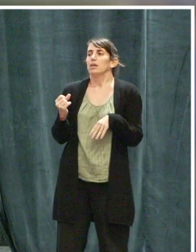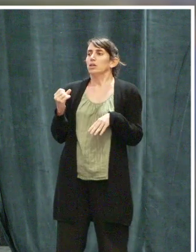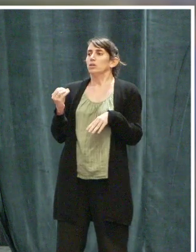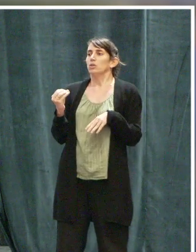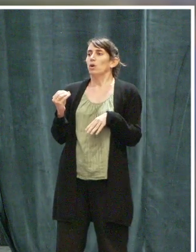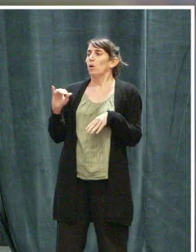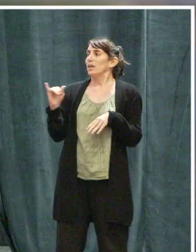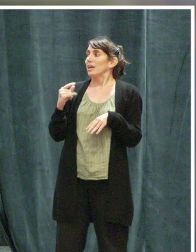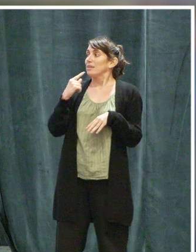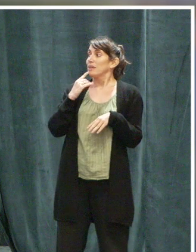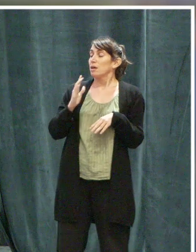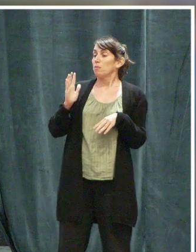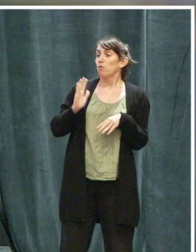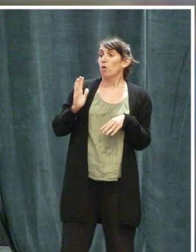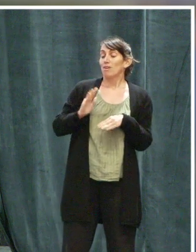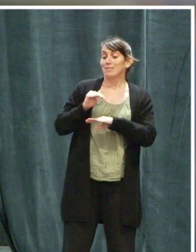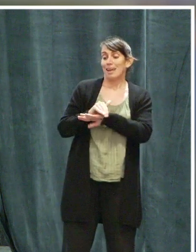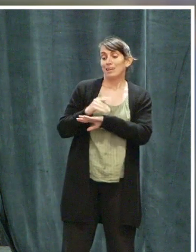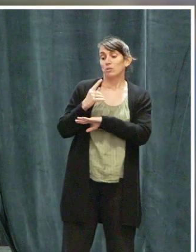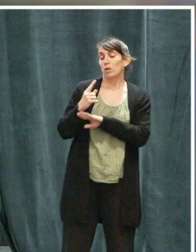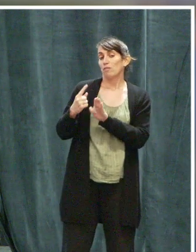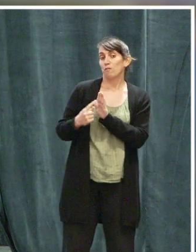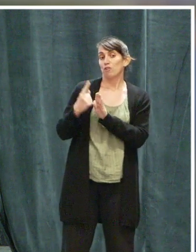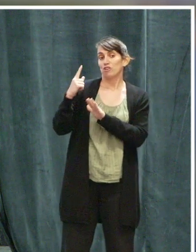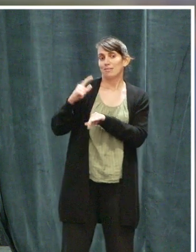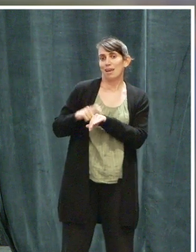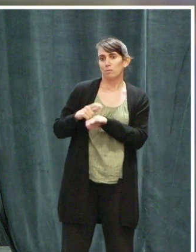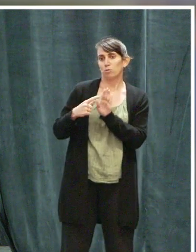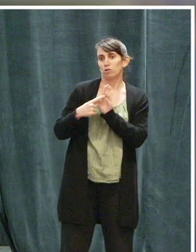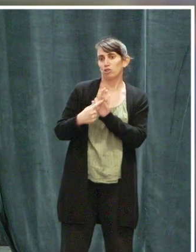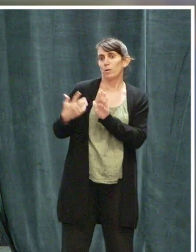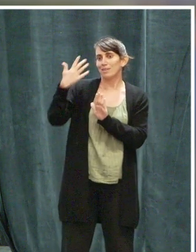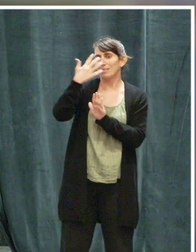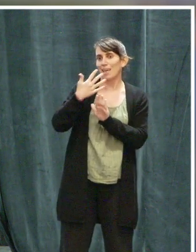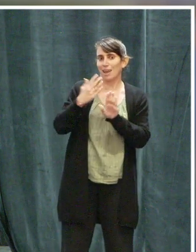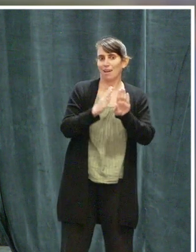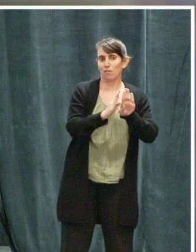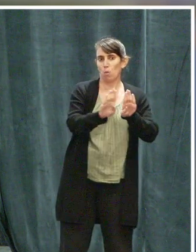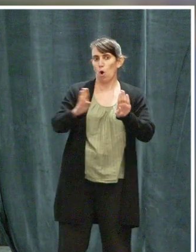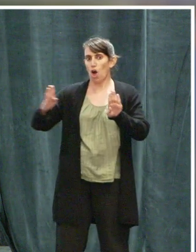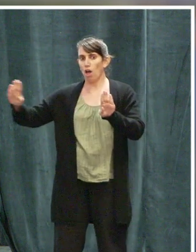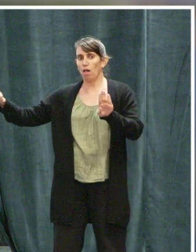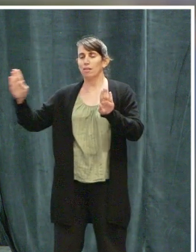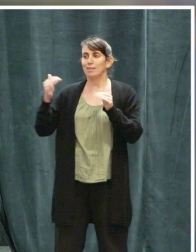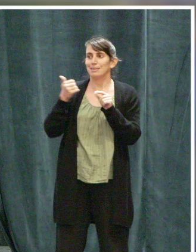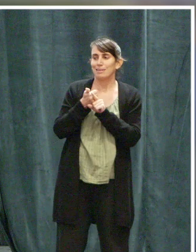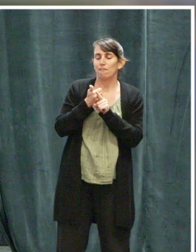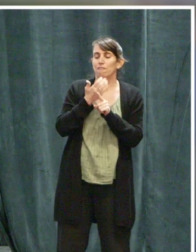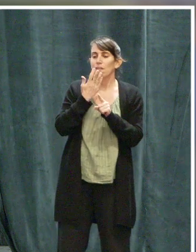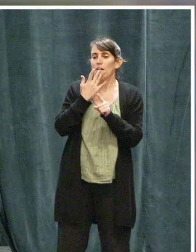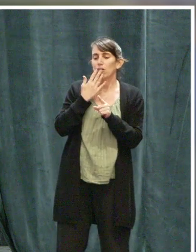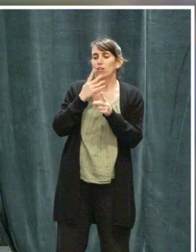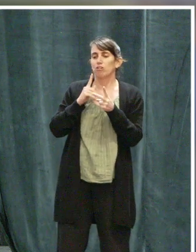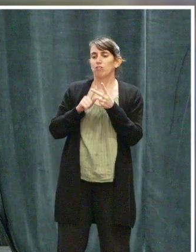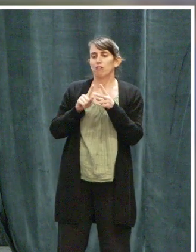I said before, tonight's one of the first times that we're presenting to you the aesthetic of the wall itself, the coloration of the wall, the different types of